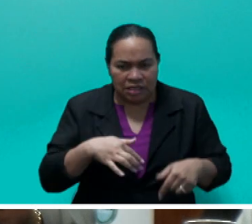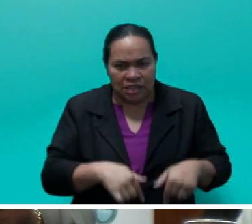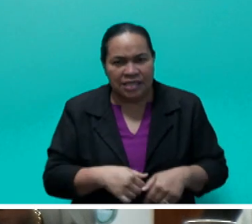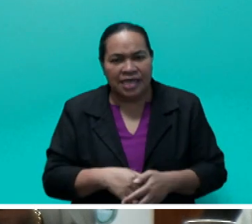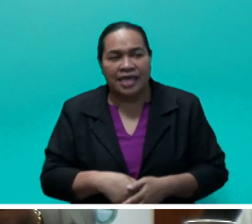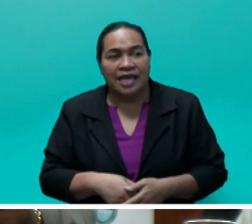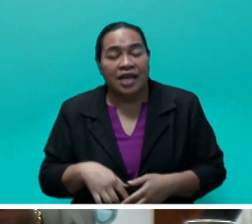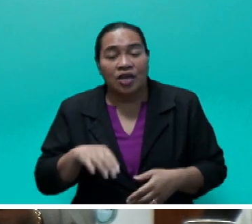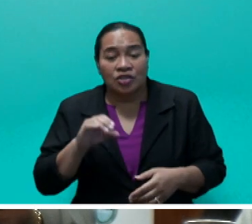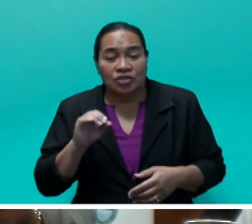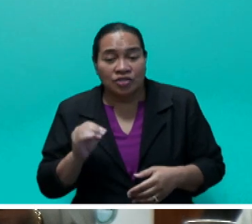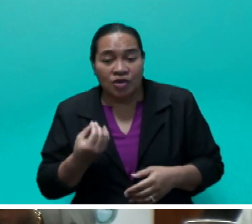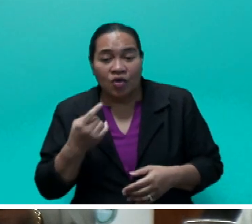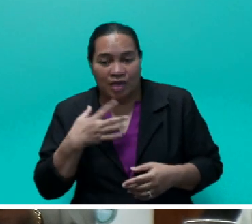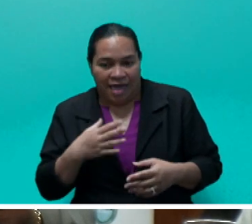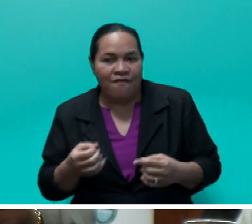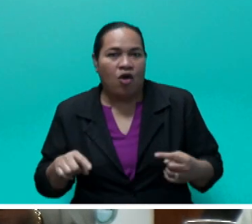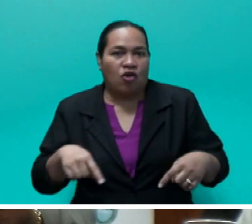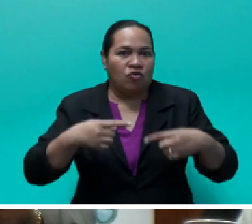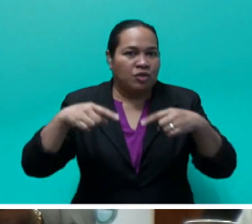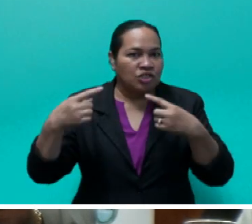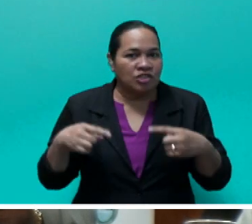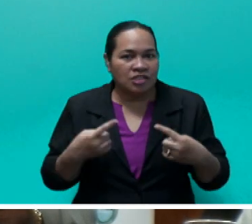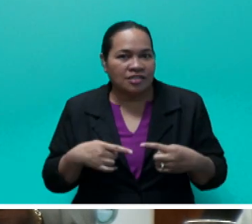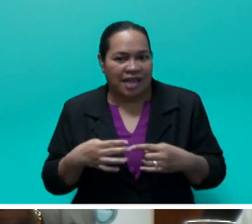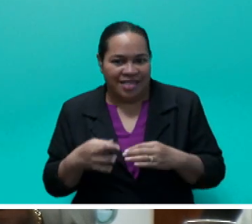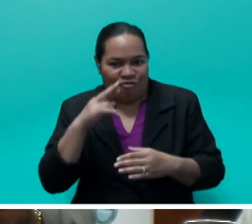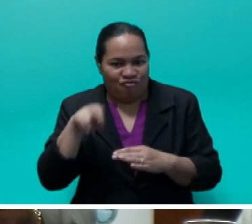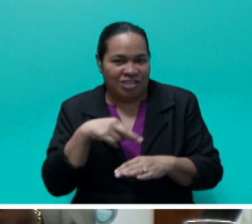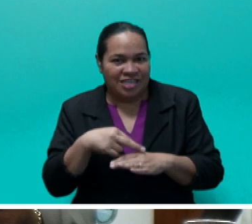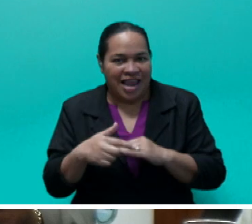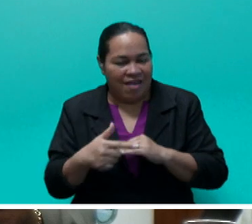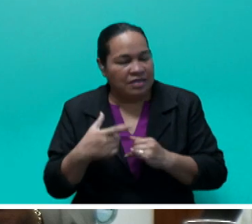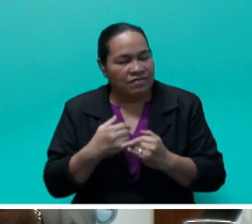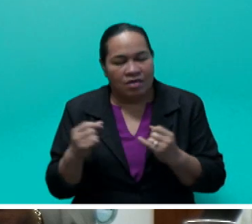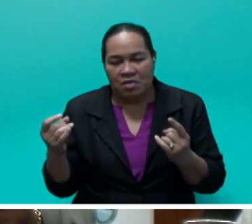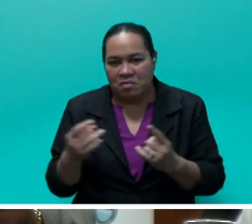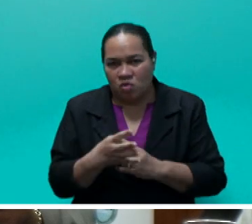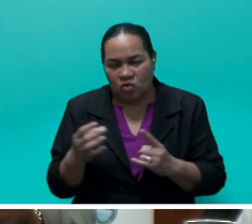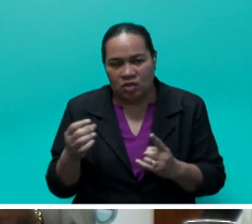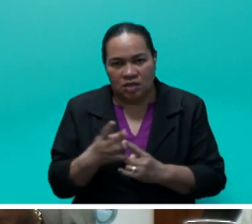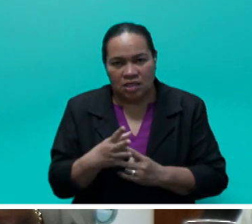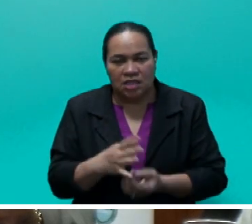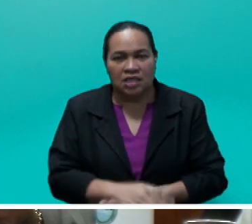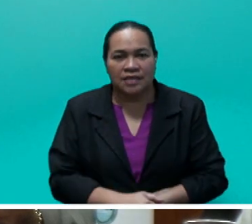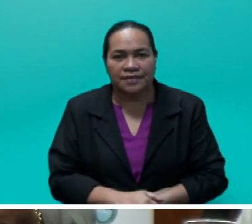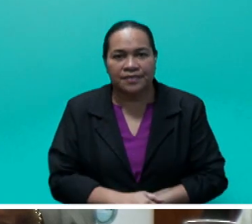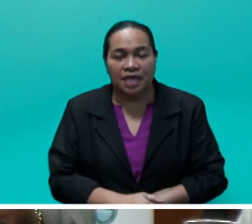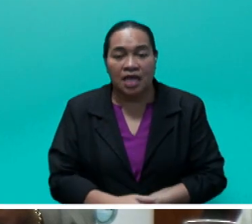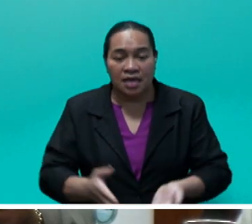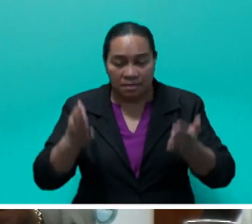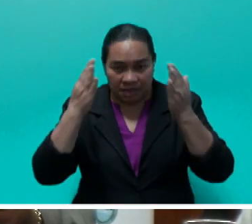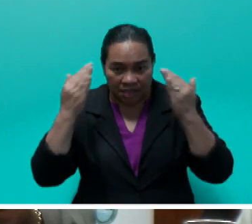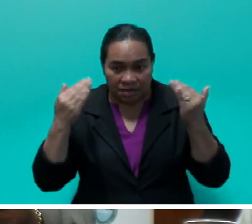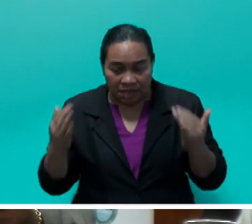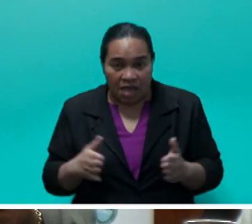convergence on liberalization and competition at bilateral and regional levels underscores its importance. Mr. Speaker, sir,